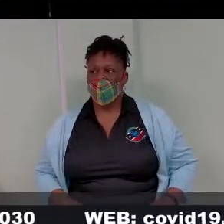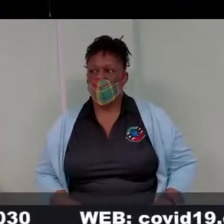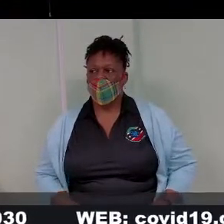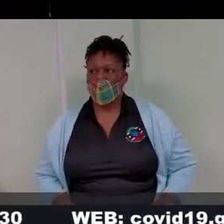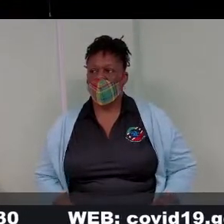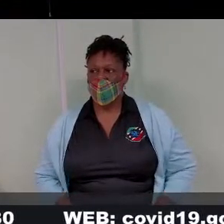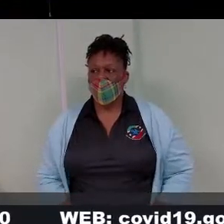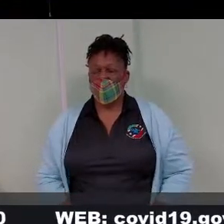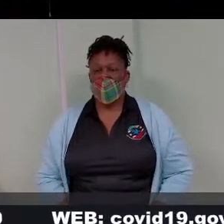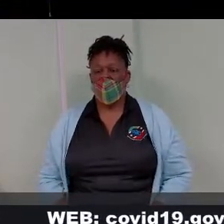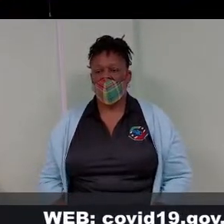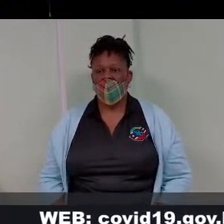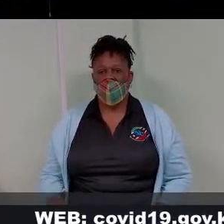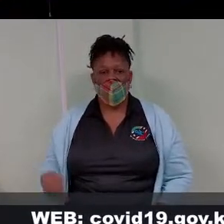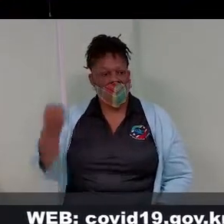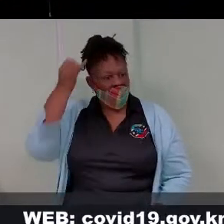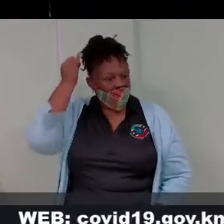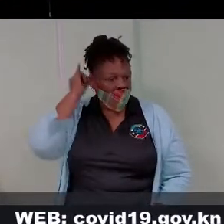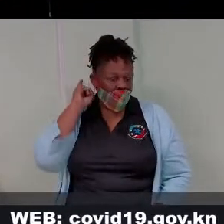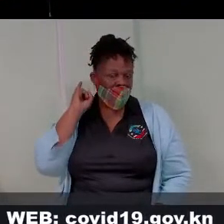India is distributing